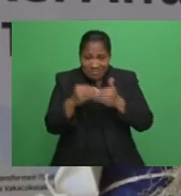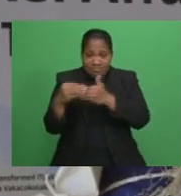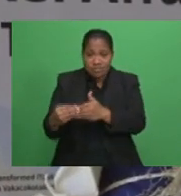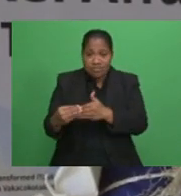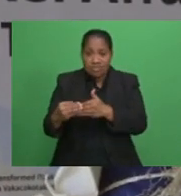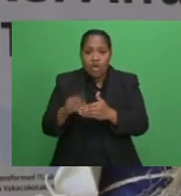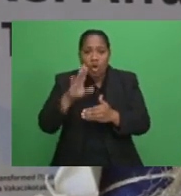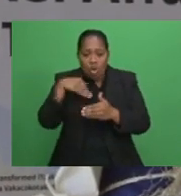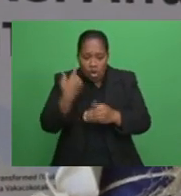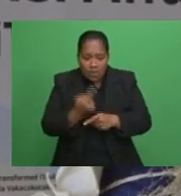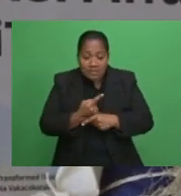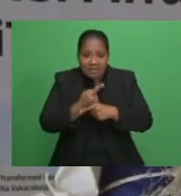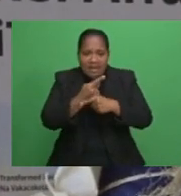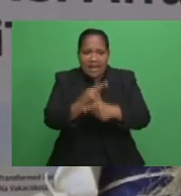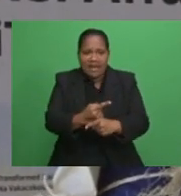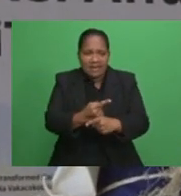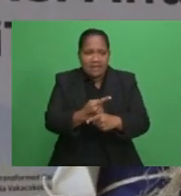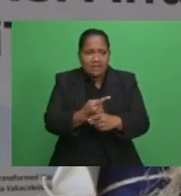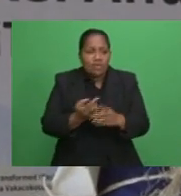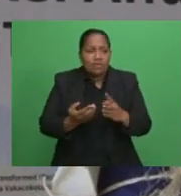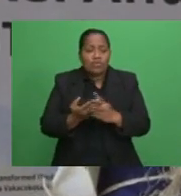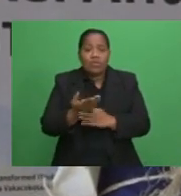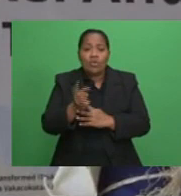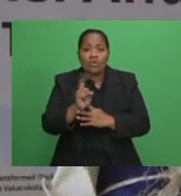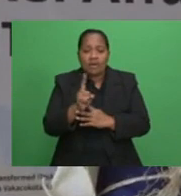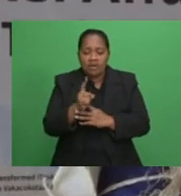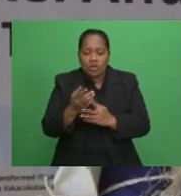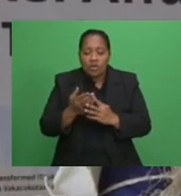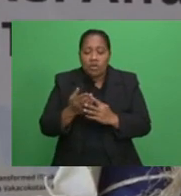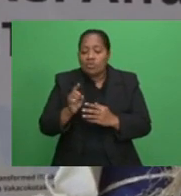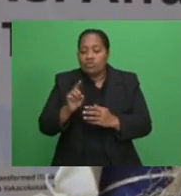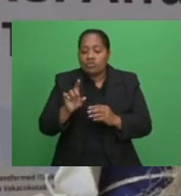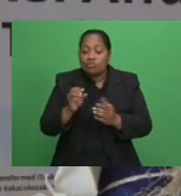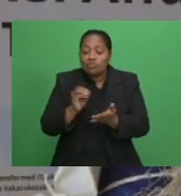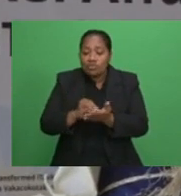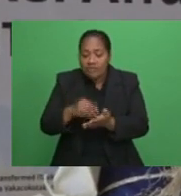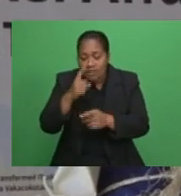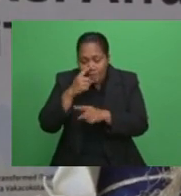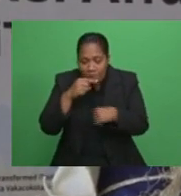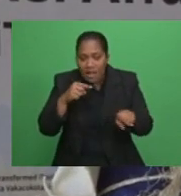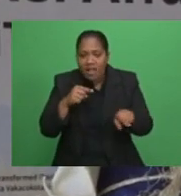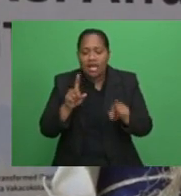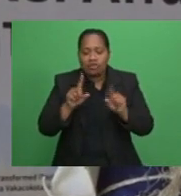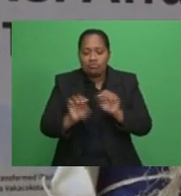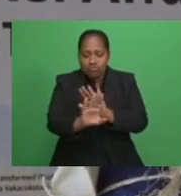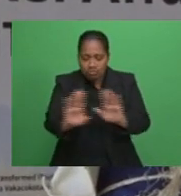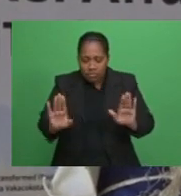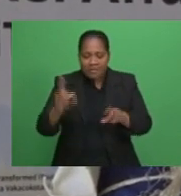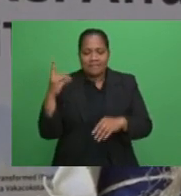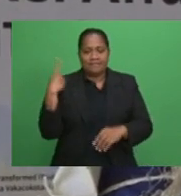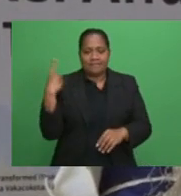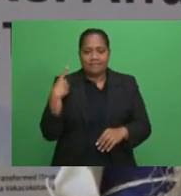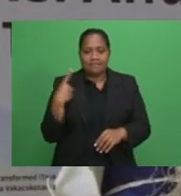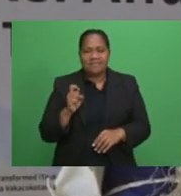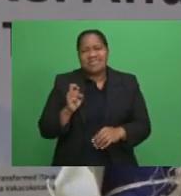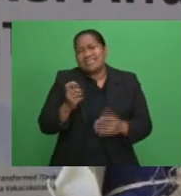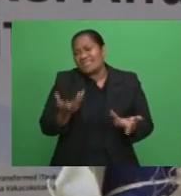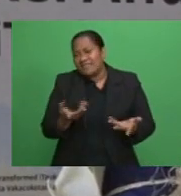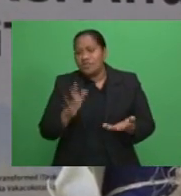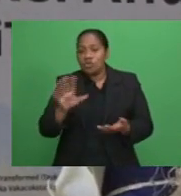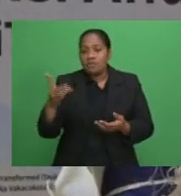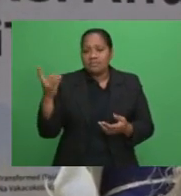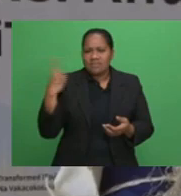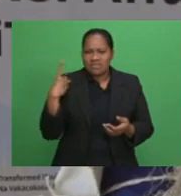always by the desire to serve your people and do your duty, even if your duty is unpopular or